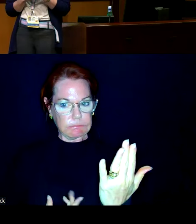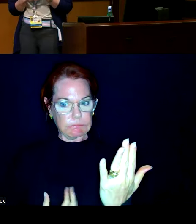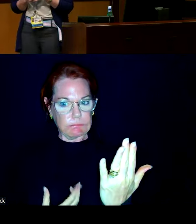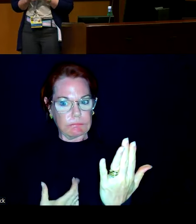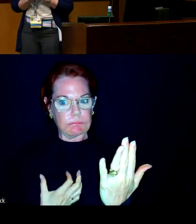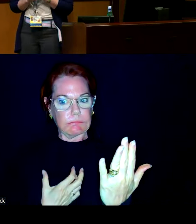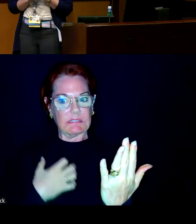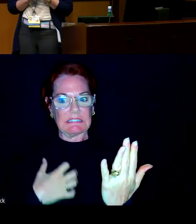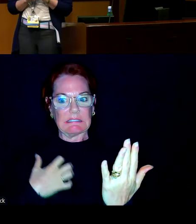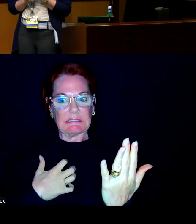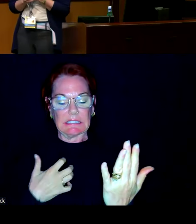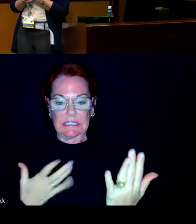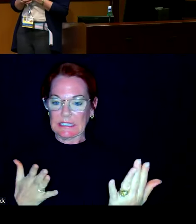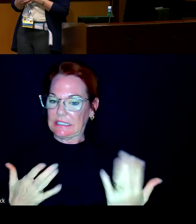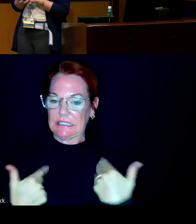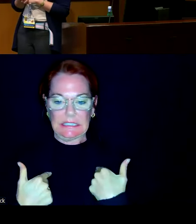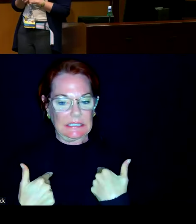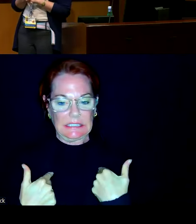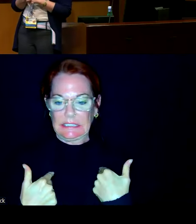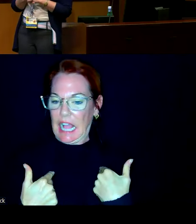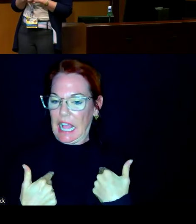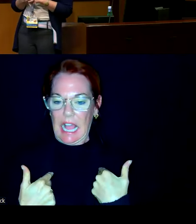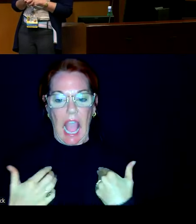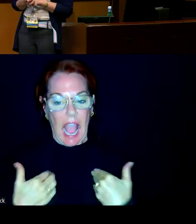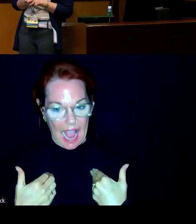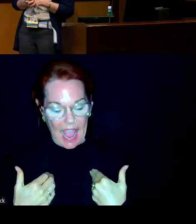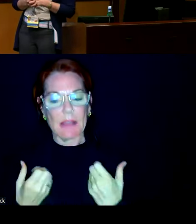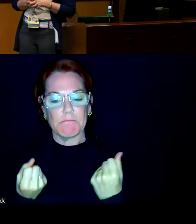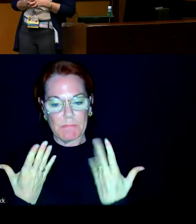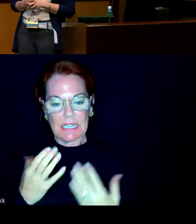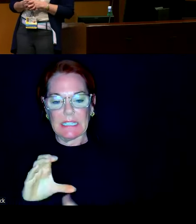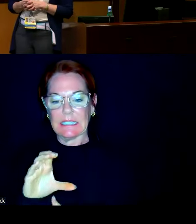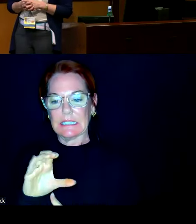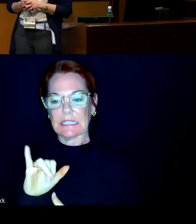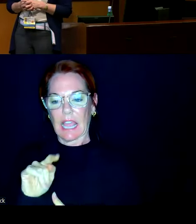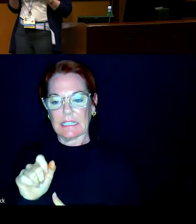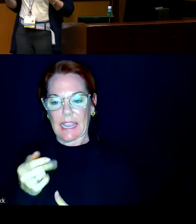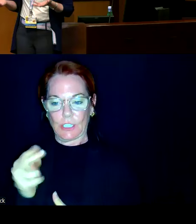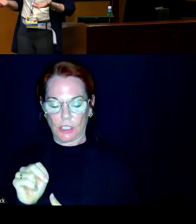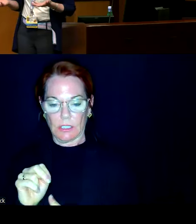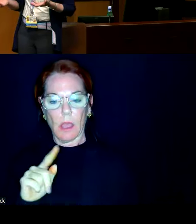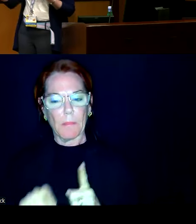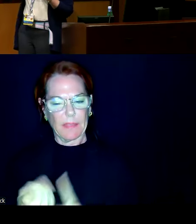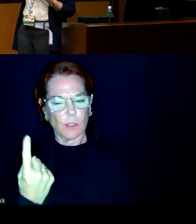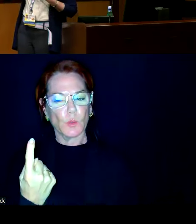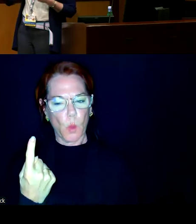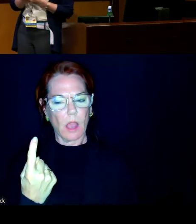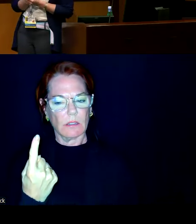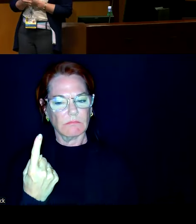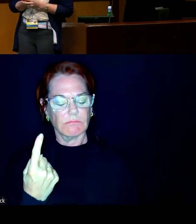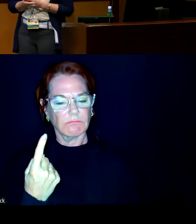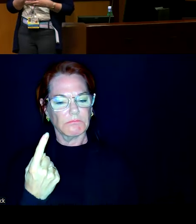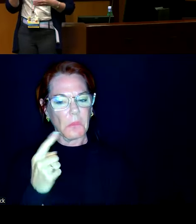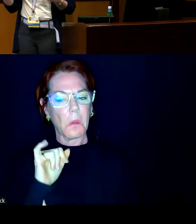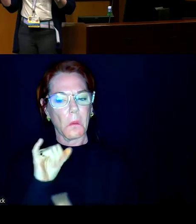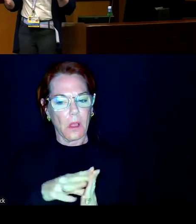lots of citations. The one piece that I did take away from it is when we are working with young folks and kind of going